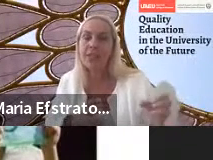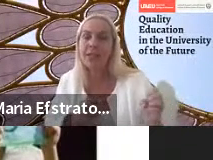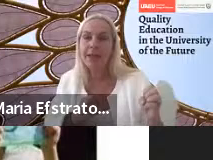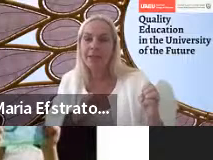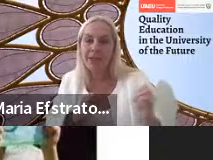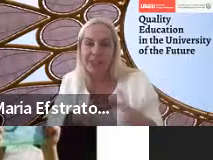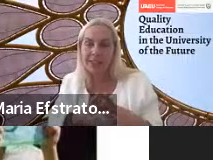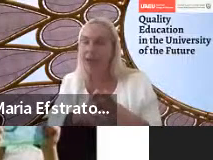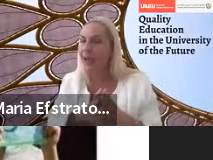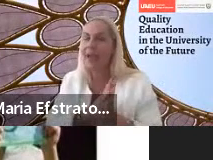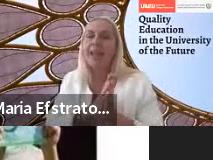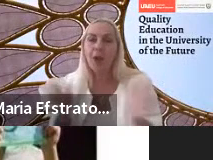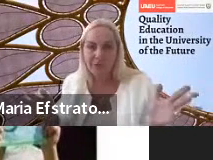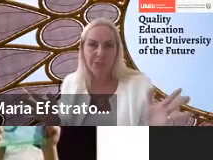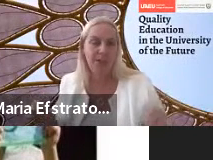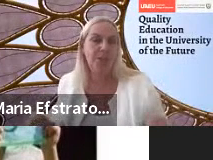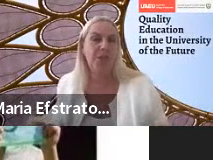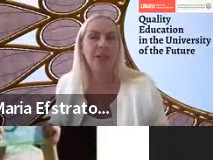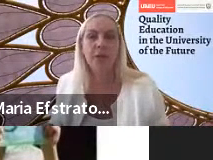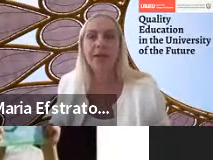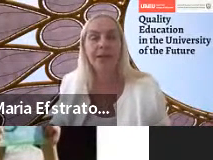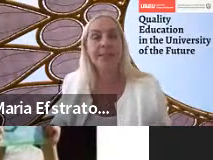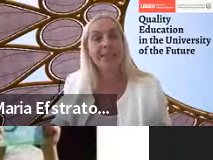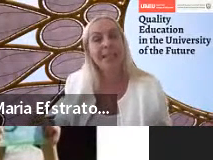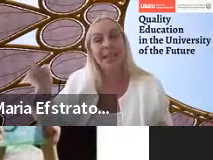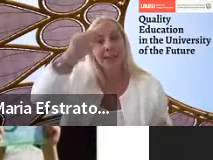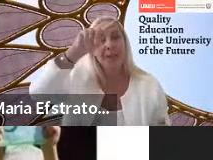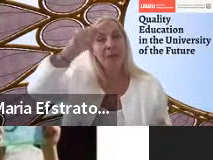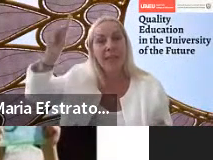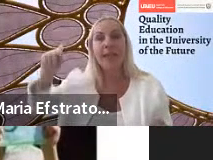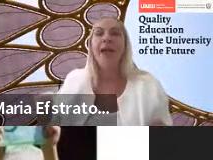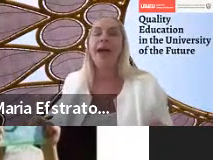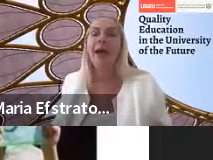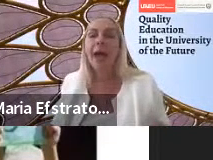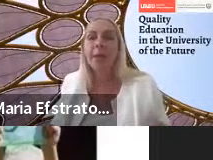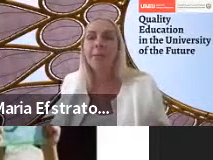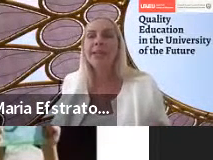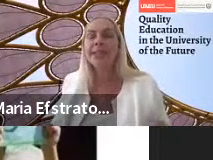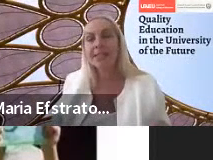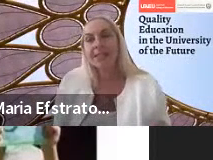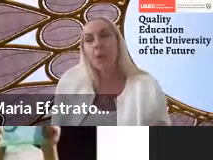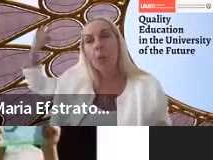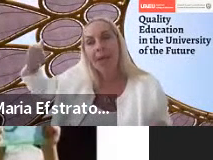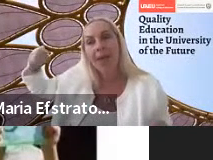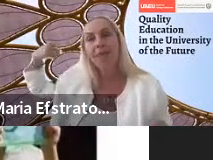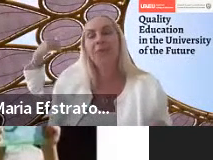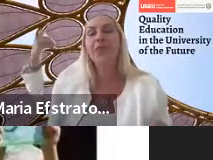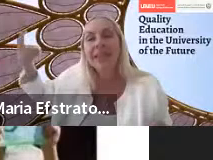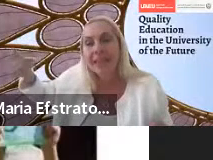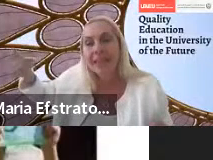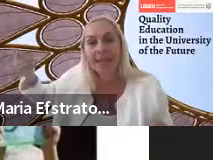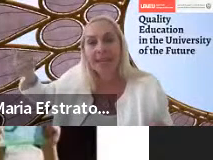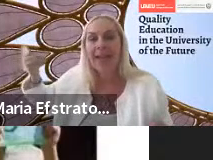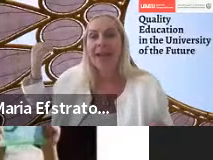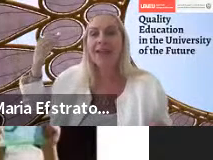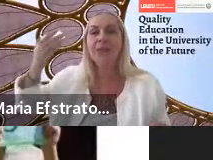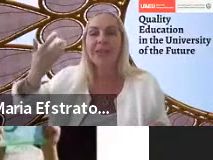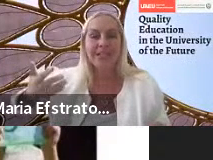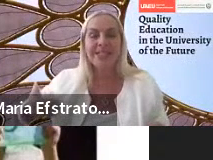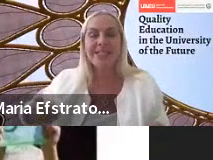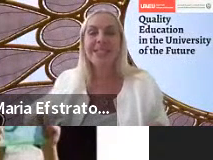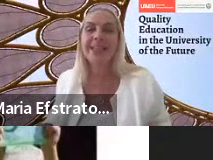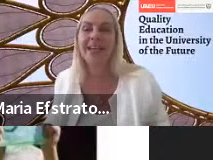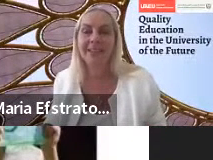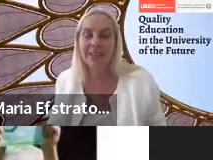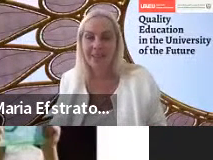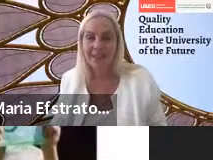if you see this, I love this picture, say in Greek, happiness is a way of thinking. And you